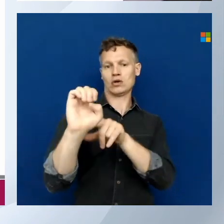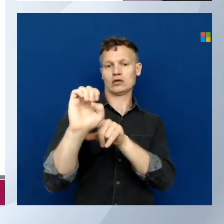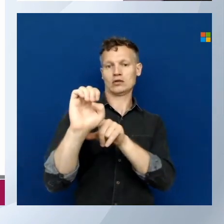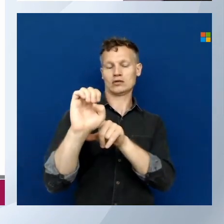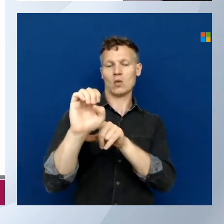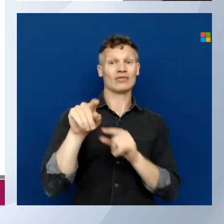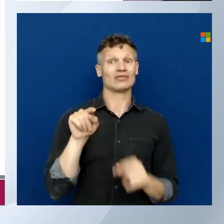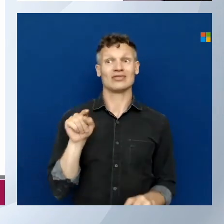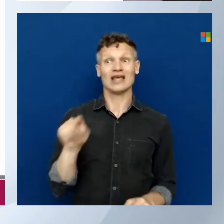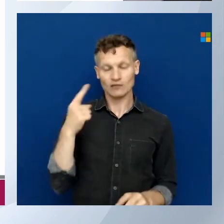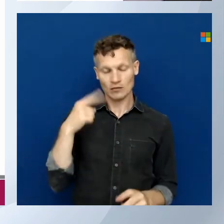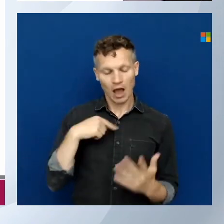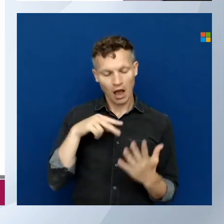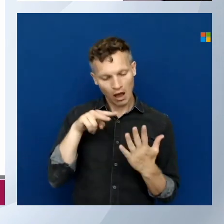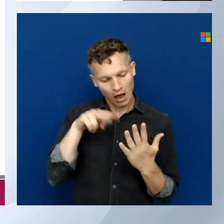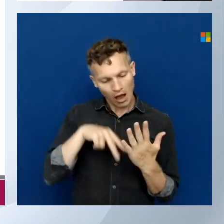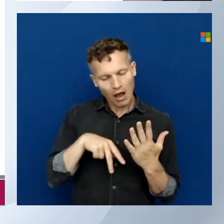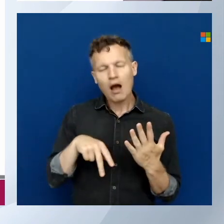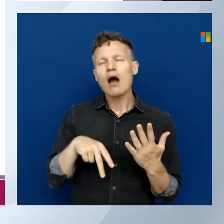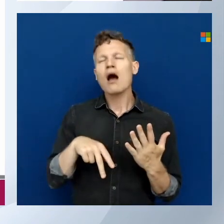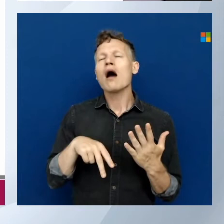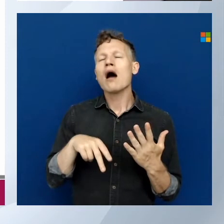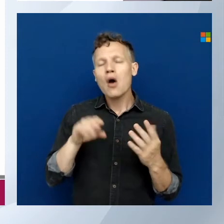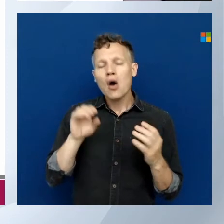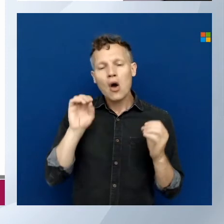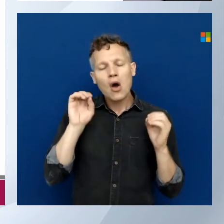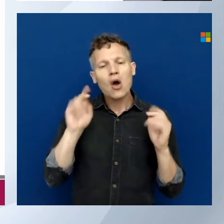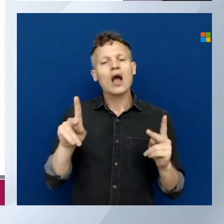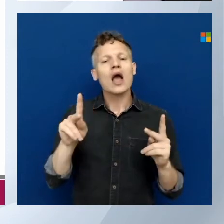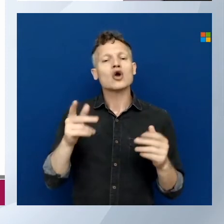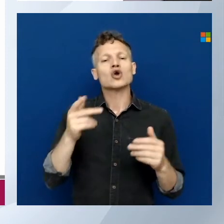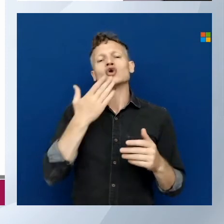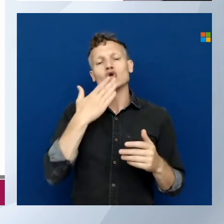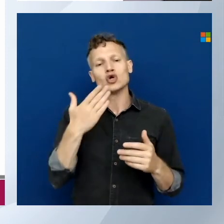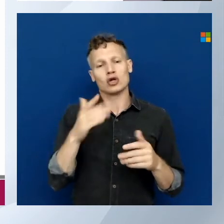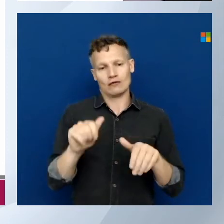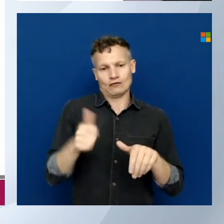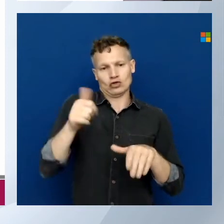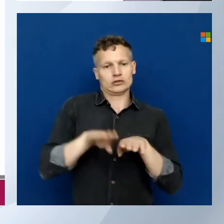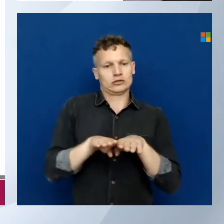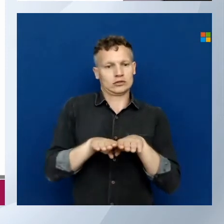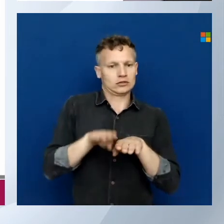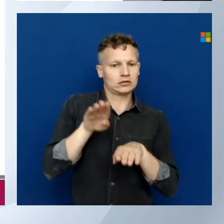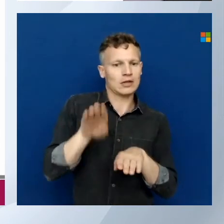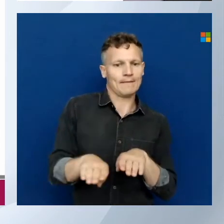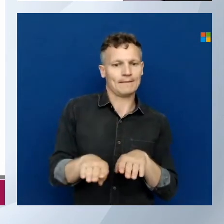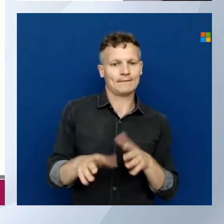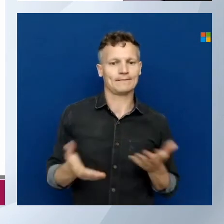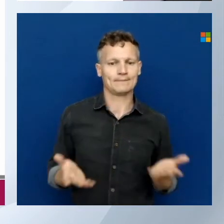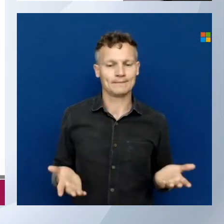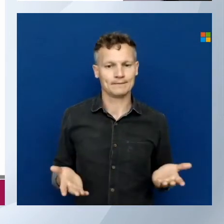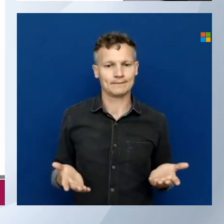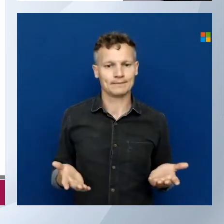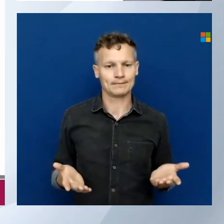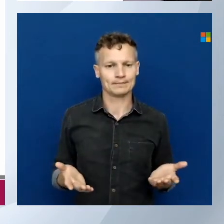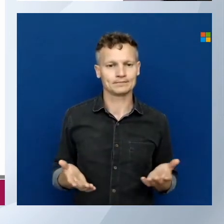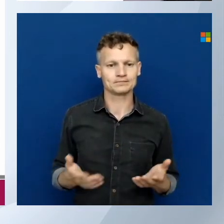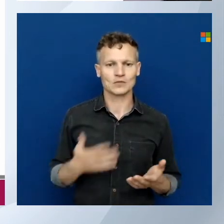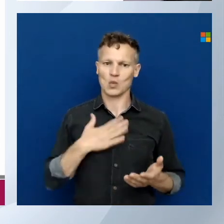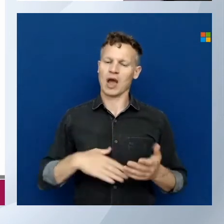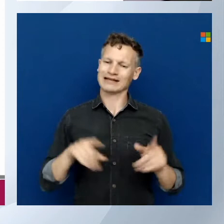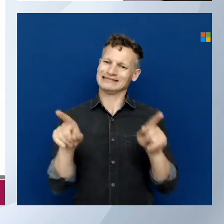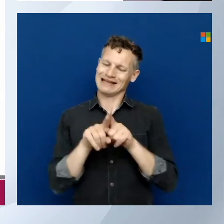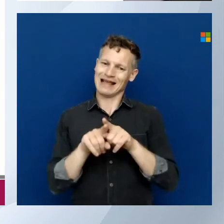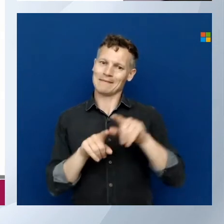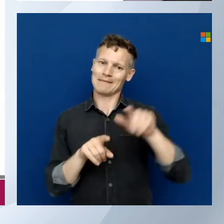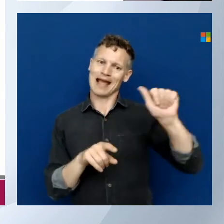same result with my ARM template from Azure DevOps. So if we're looking at Azure